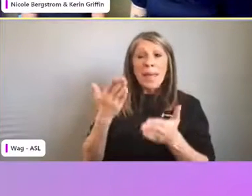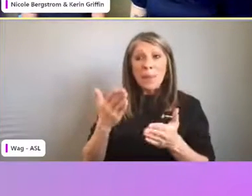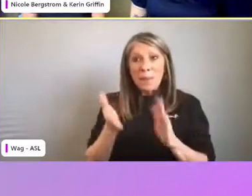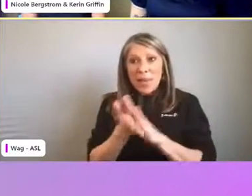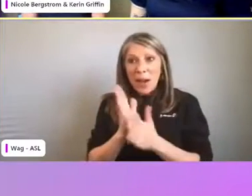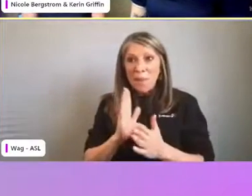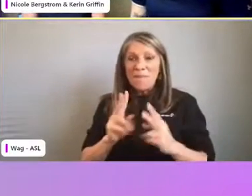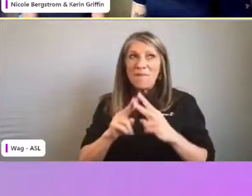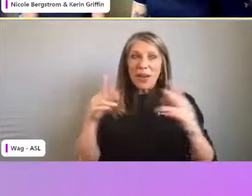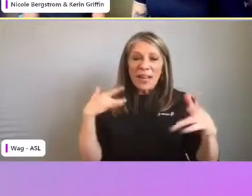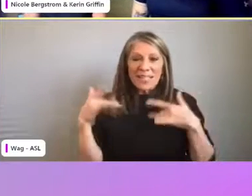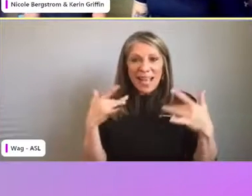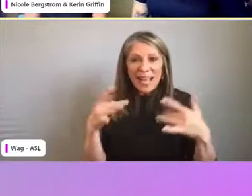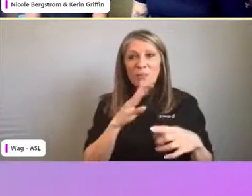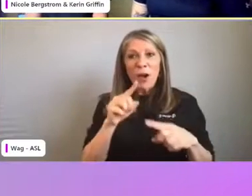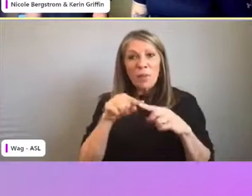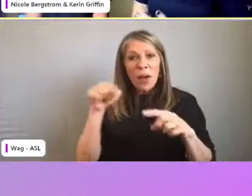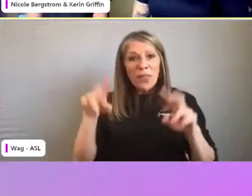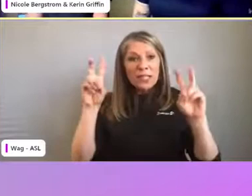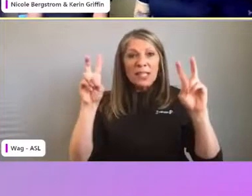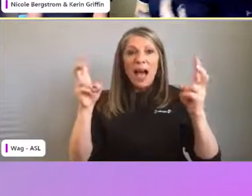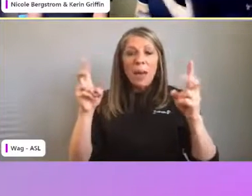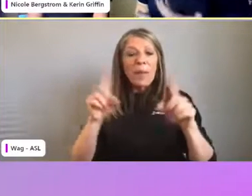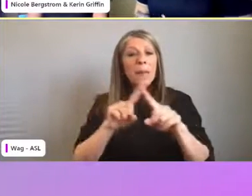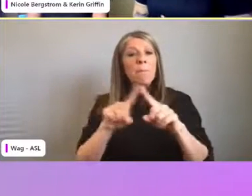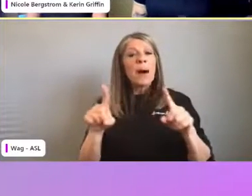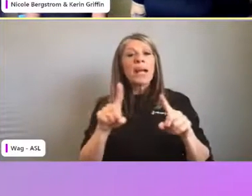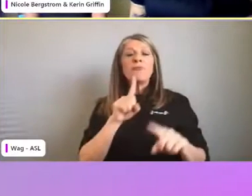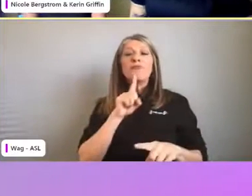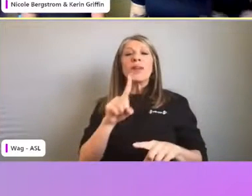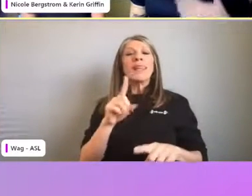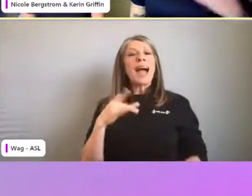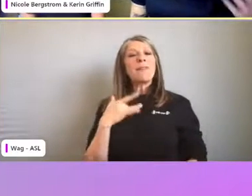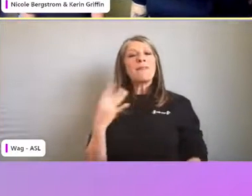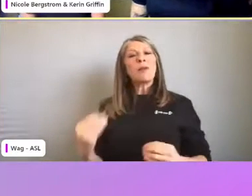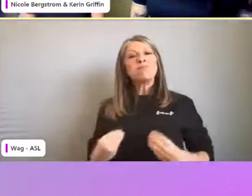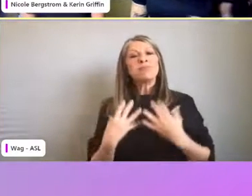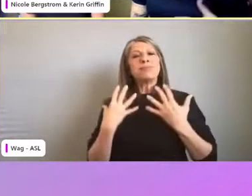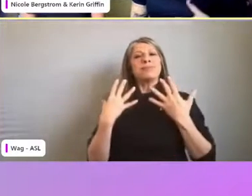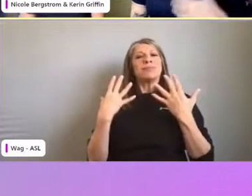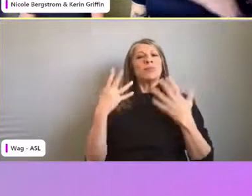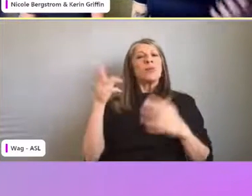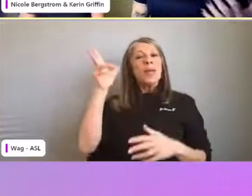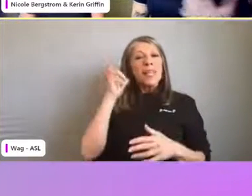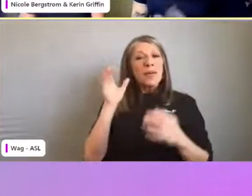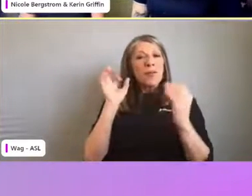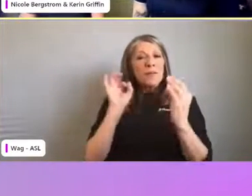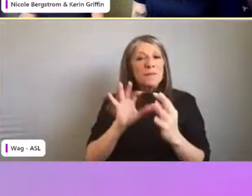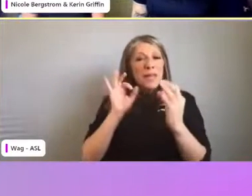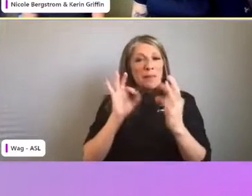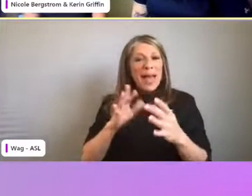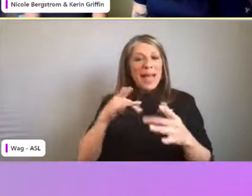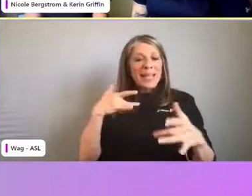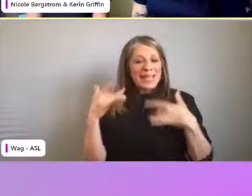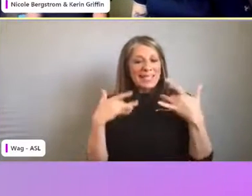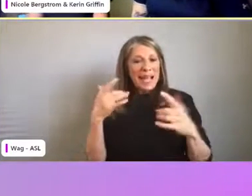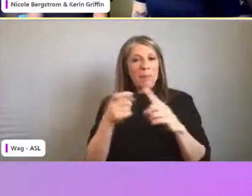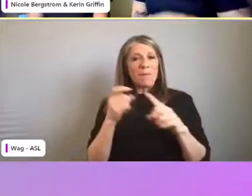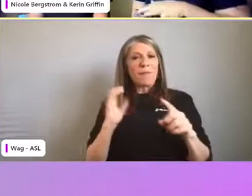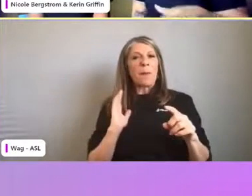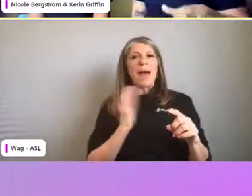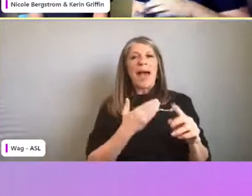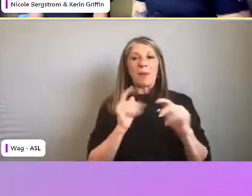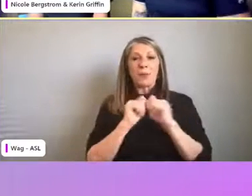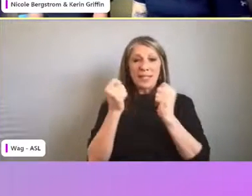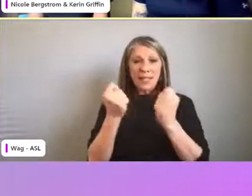excited talking about this topic, but it just, like you said, it just brings me joy to hear the feedback and the excitement from our team. So I